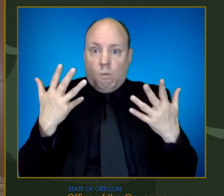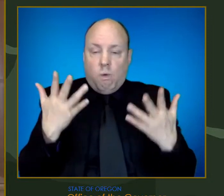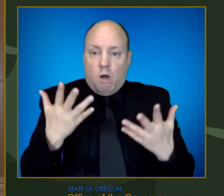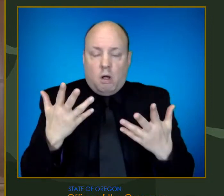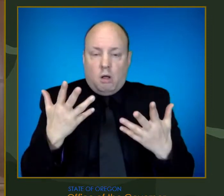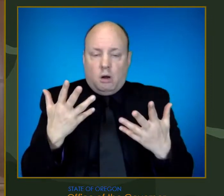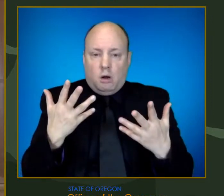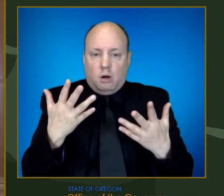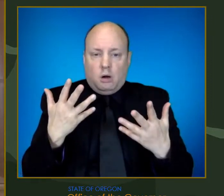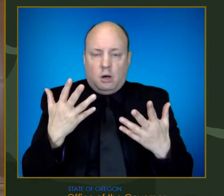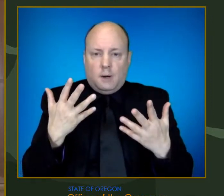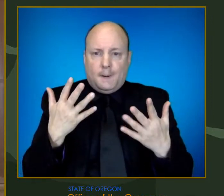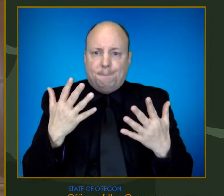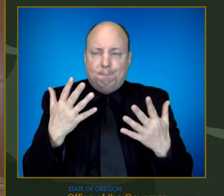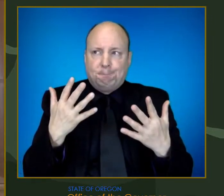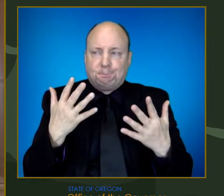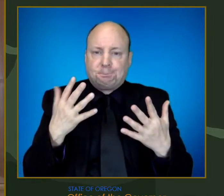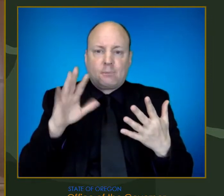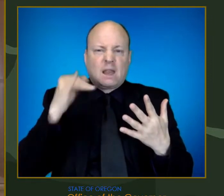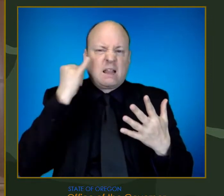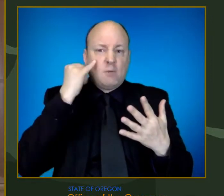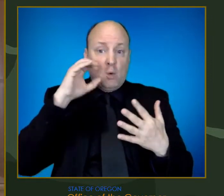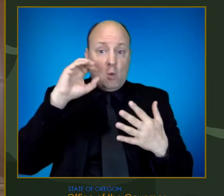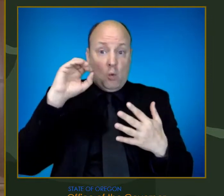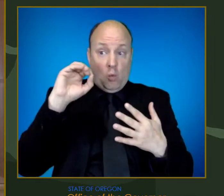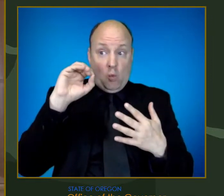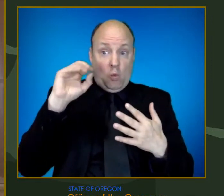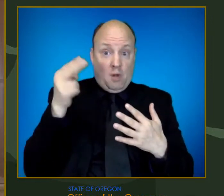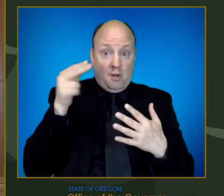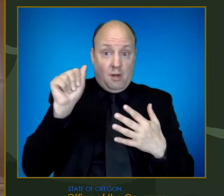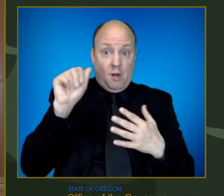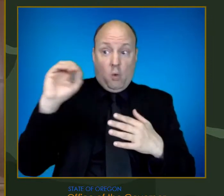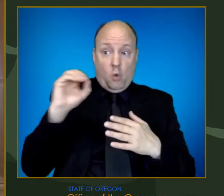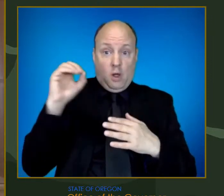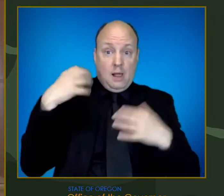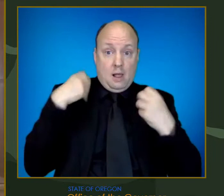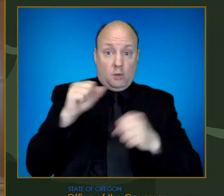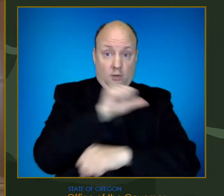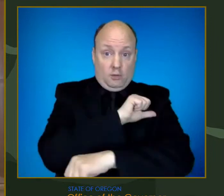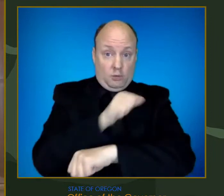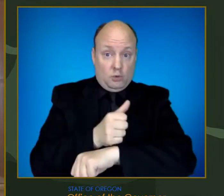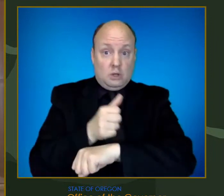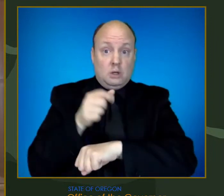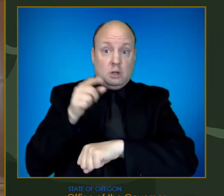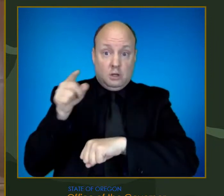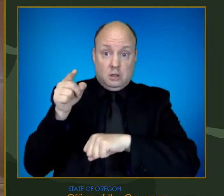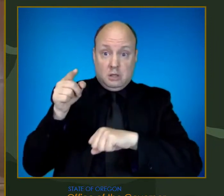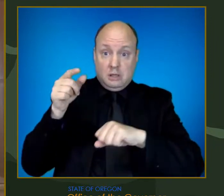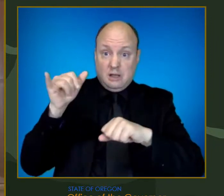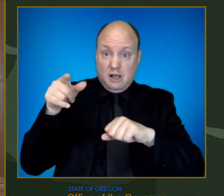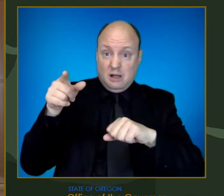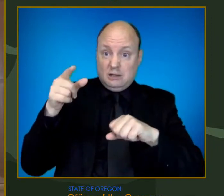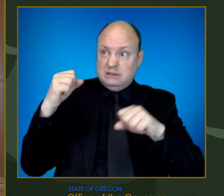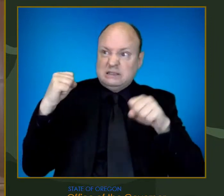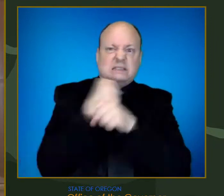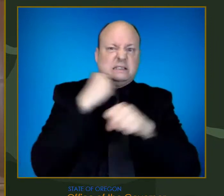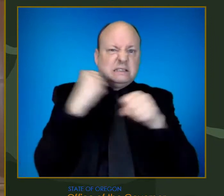Oregon Health Authority is planning to do to help combat the concern that it's raising among people in the